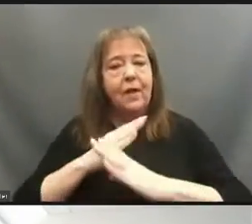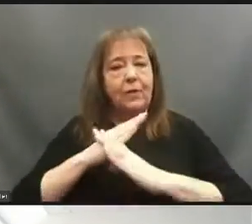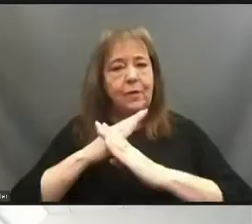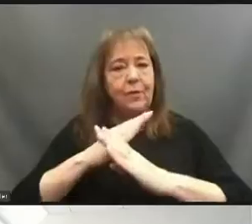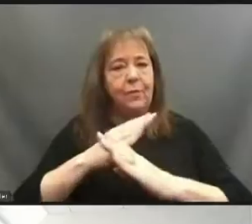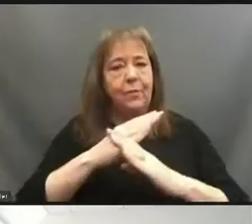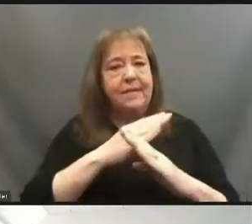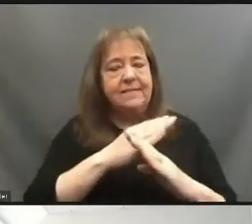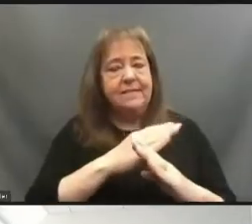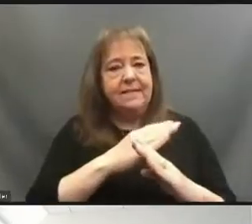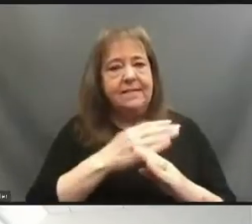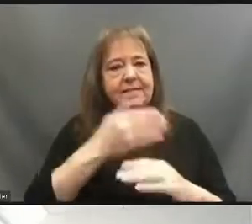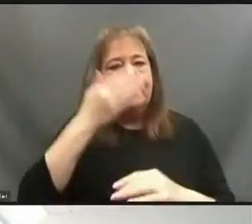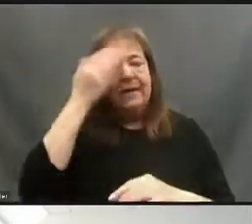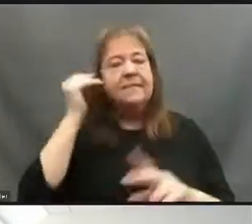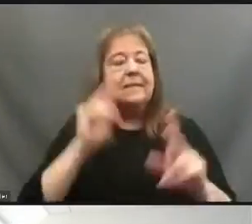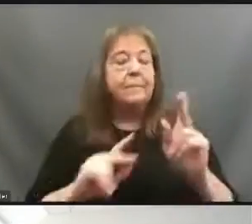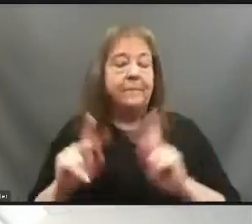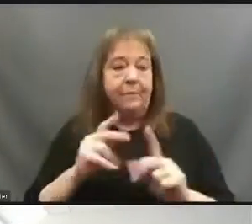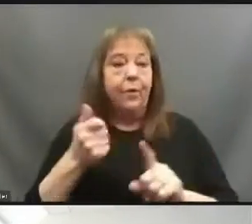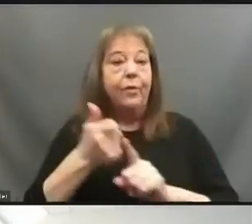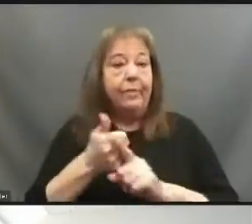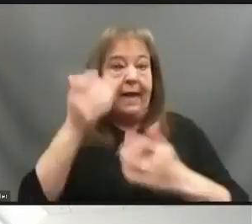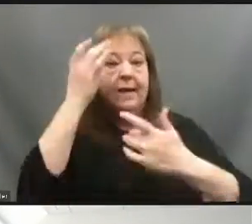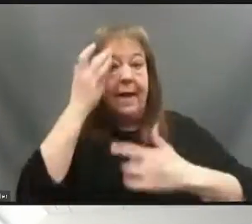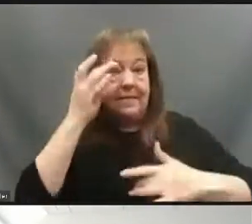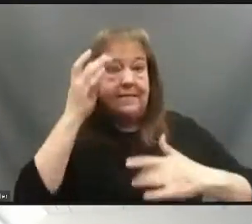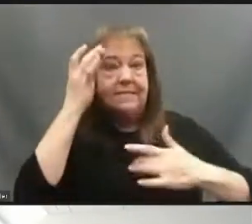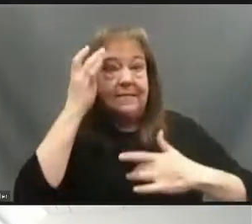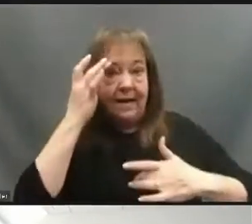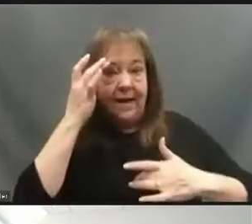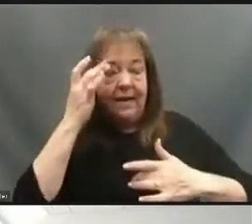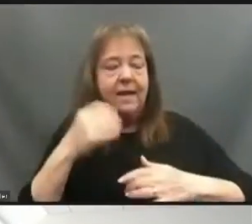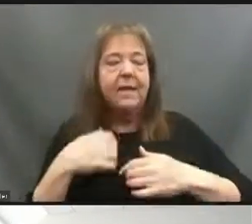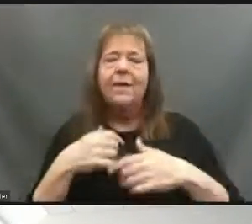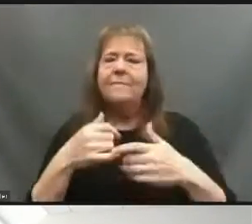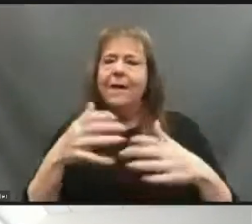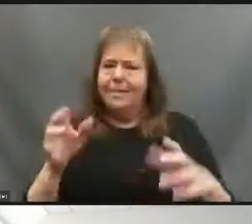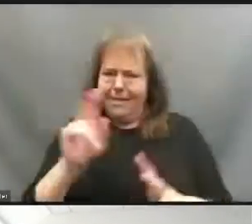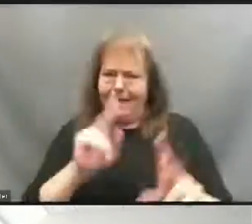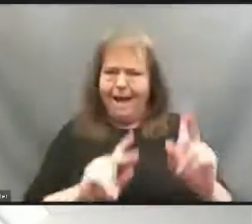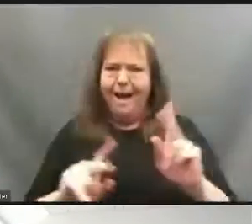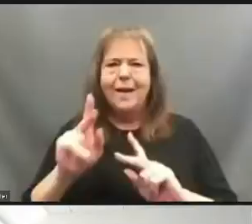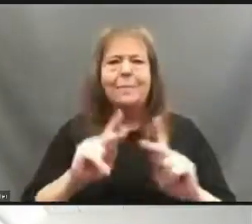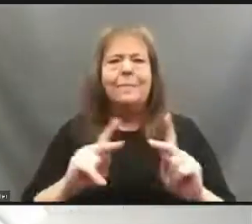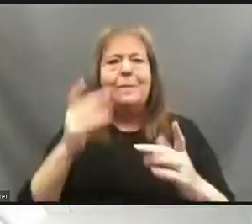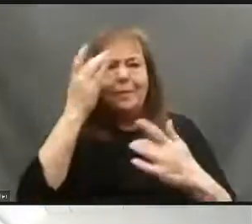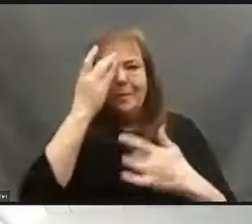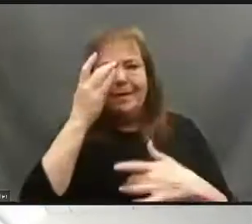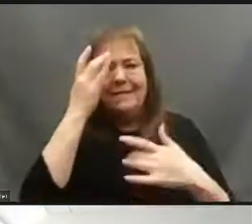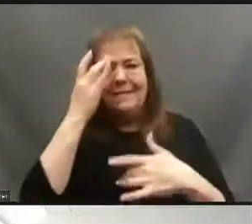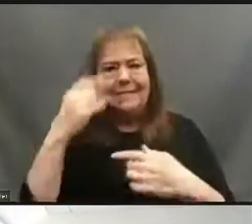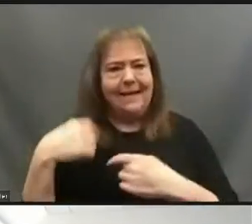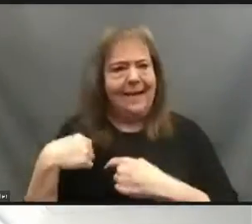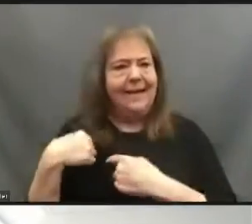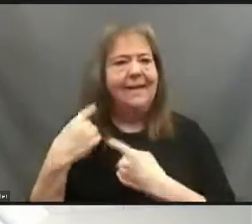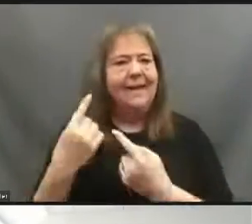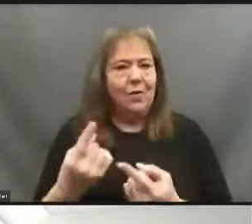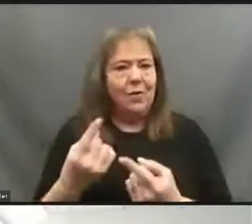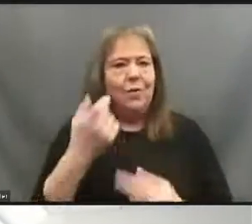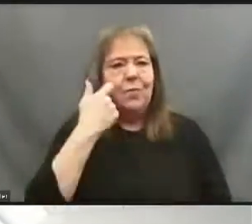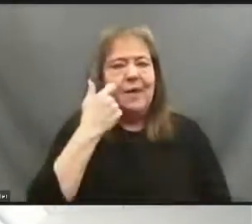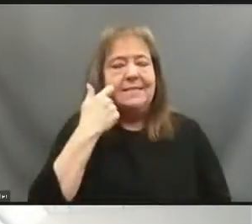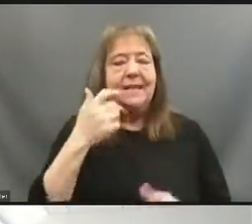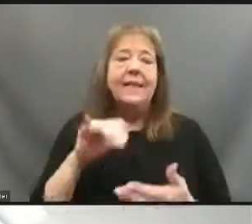to disease from those who have been actually infected. And we've had a lot of people infected here in the past couple of weeks. That